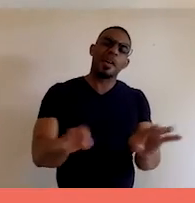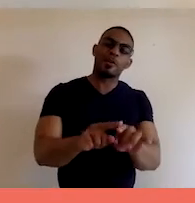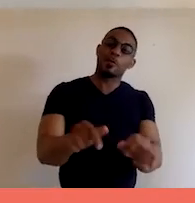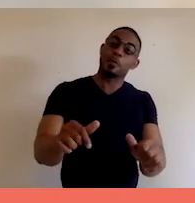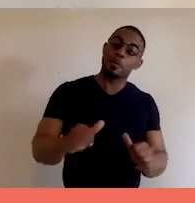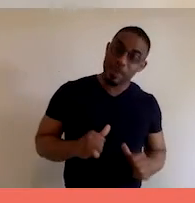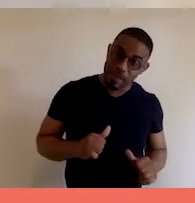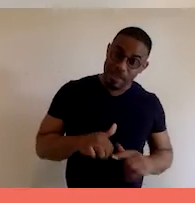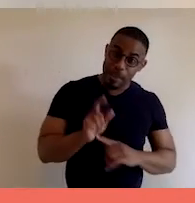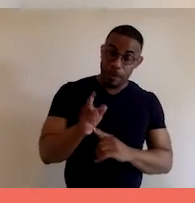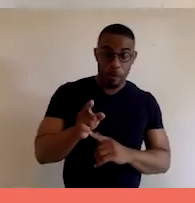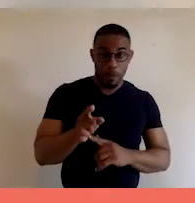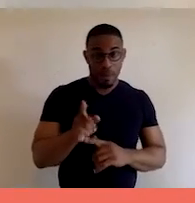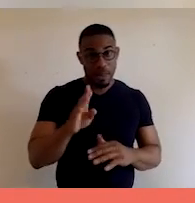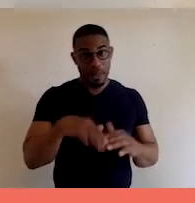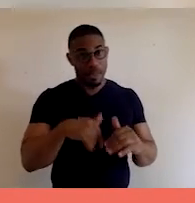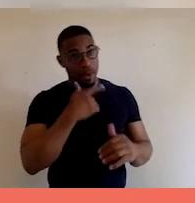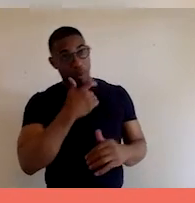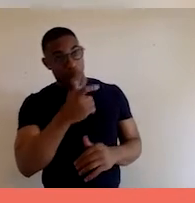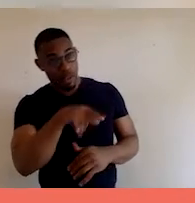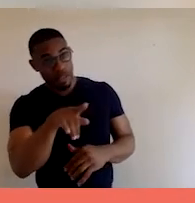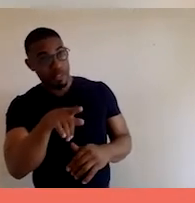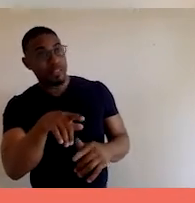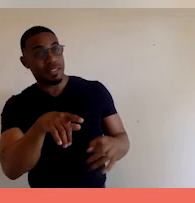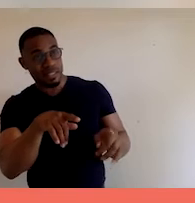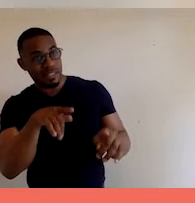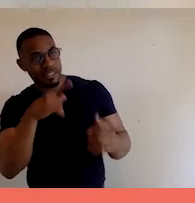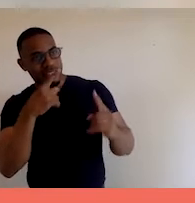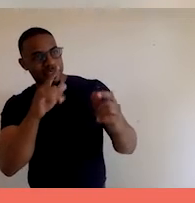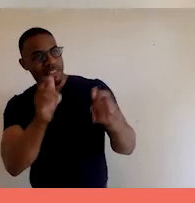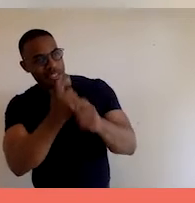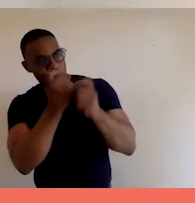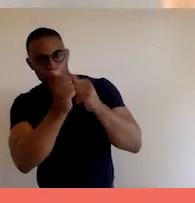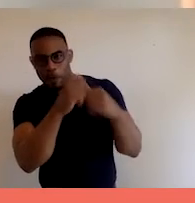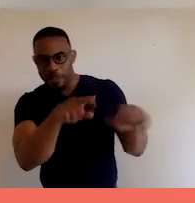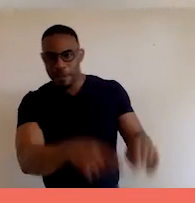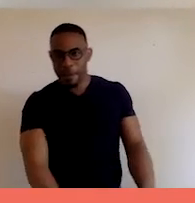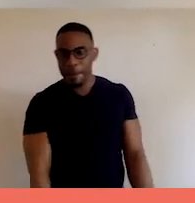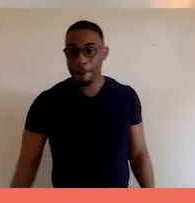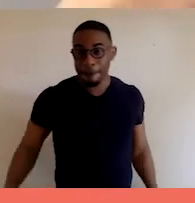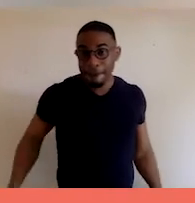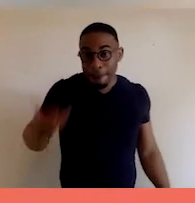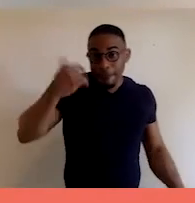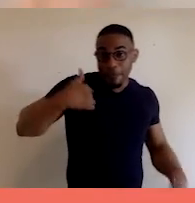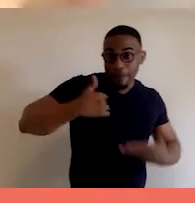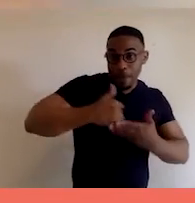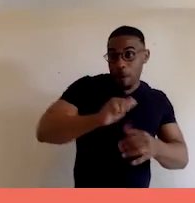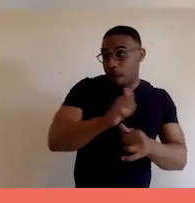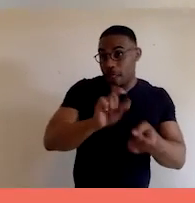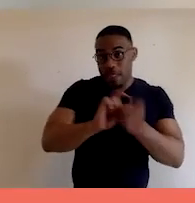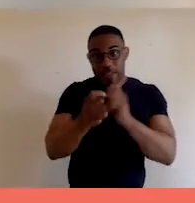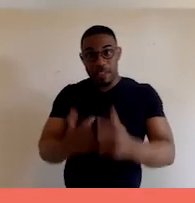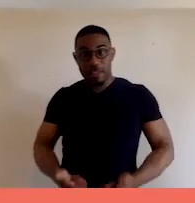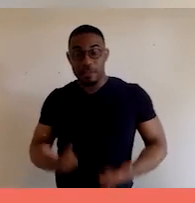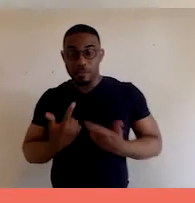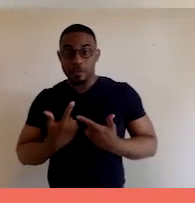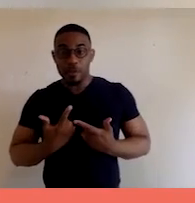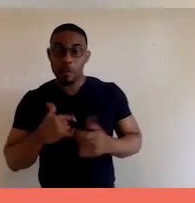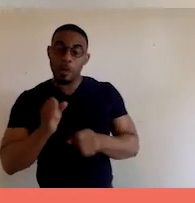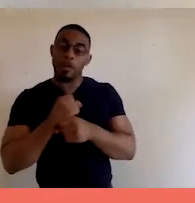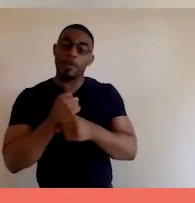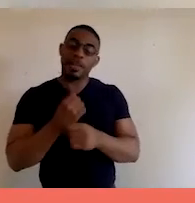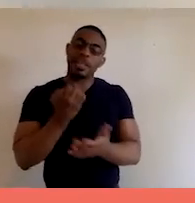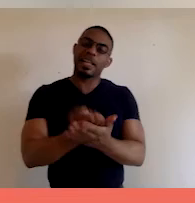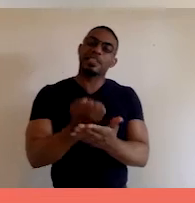me in that moment than watching their success and celebrating it with them. If we help others change their lives, we're making